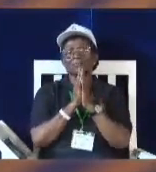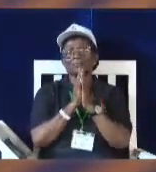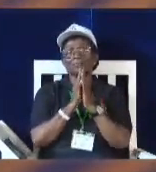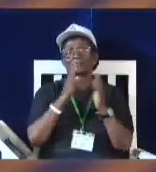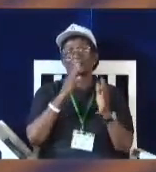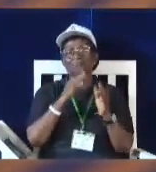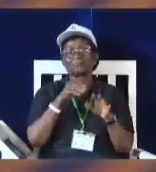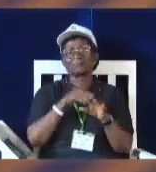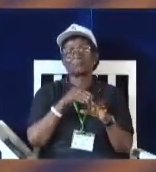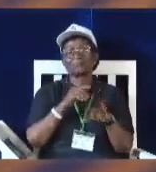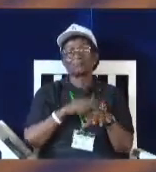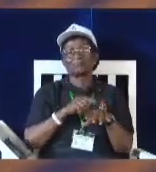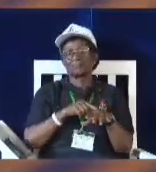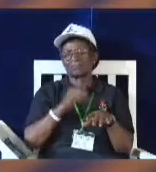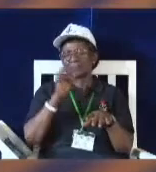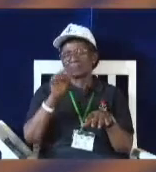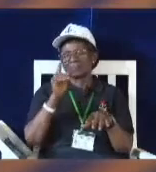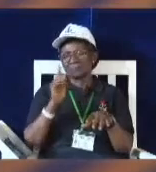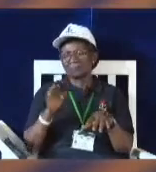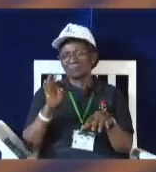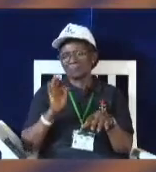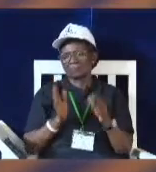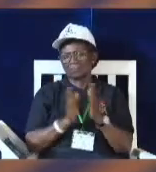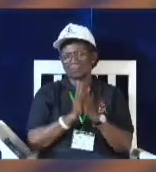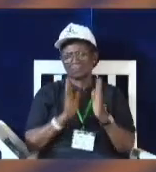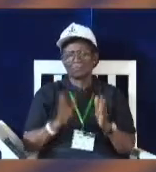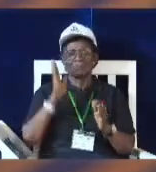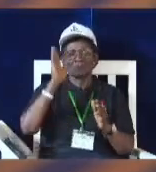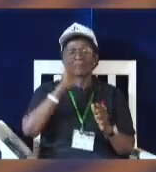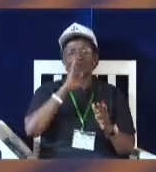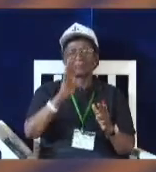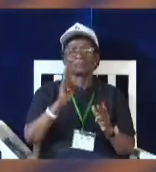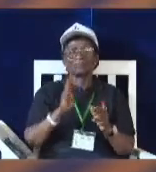And at a stage, one of our prayers will be